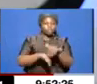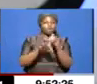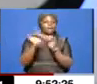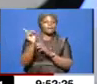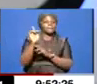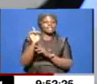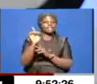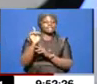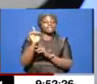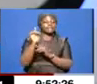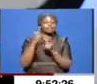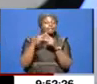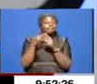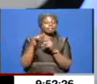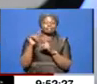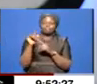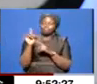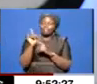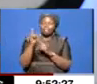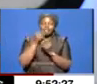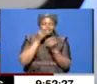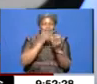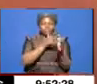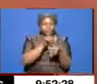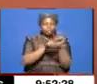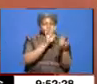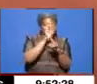latter's reluctance to inform them of its objective.